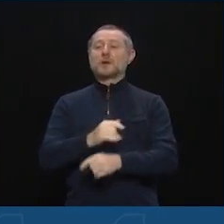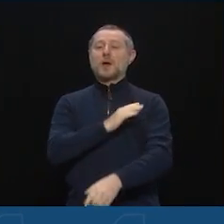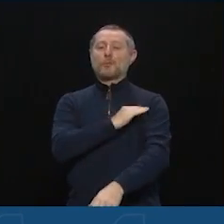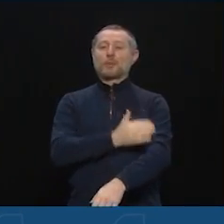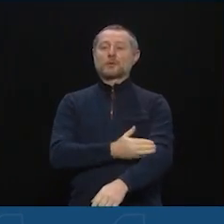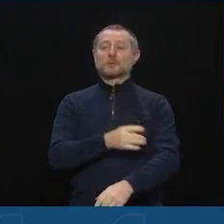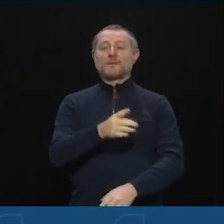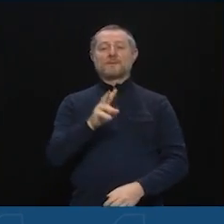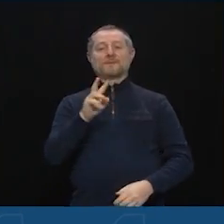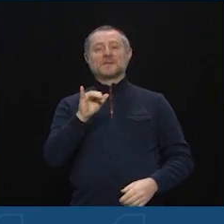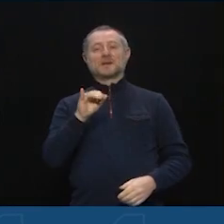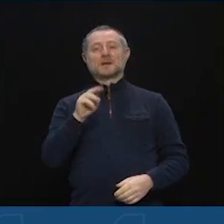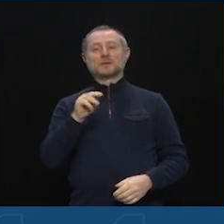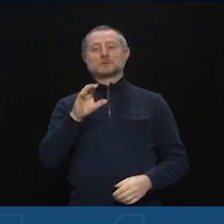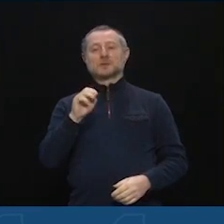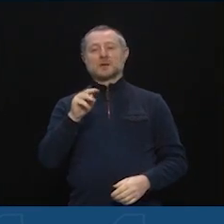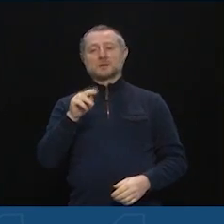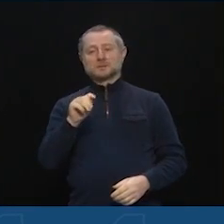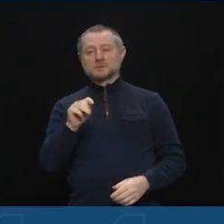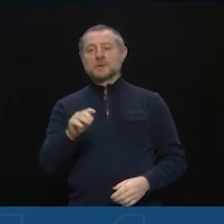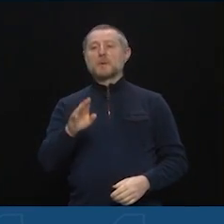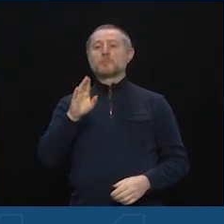for